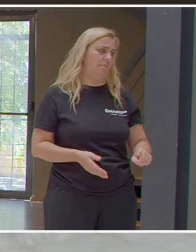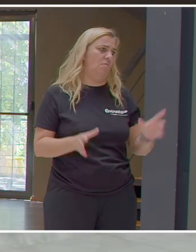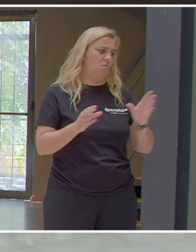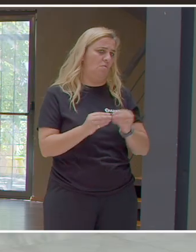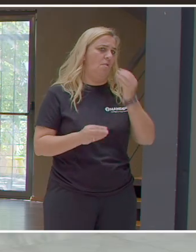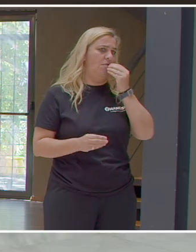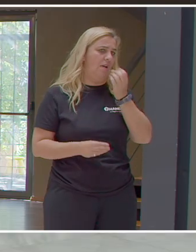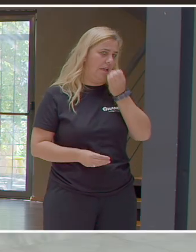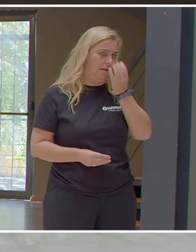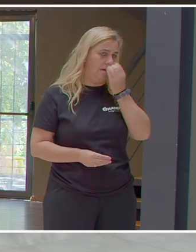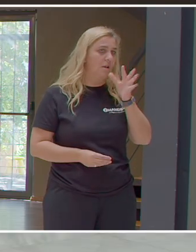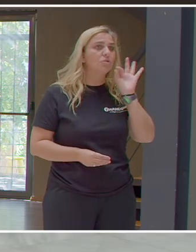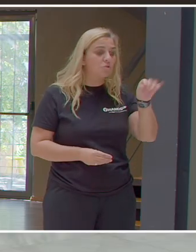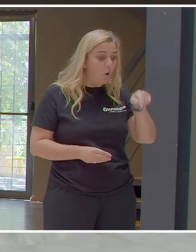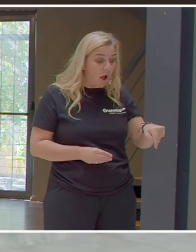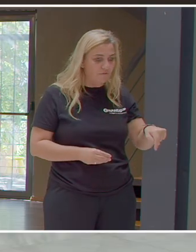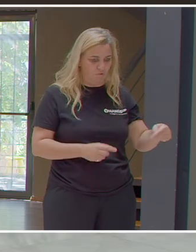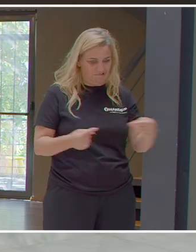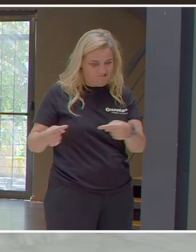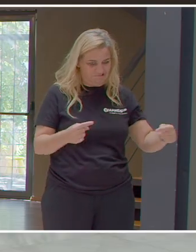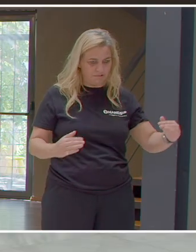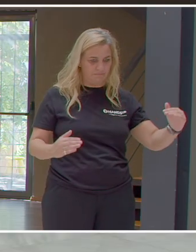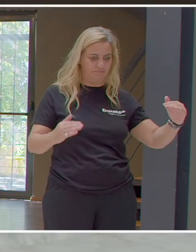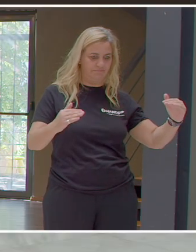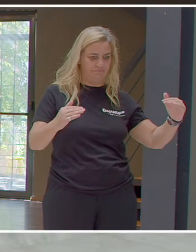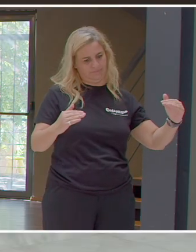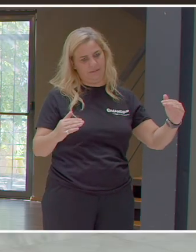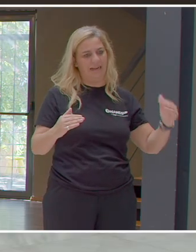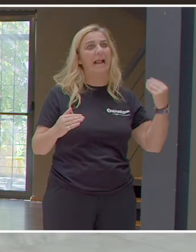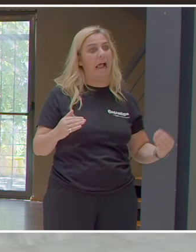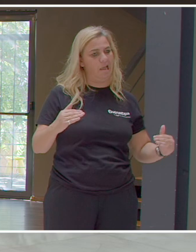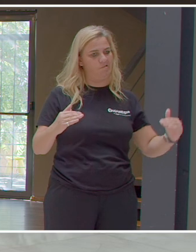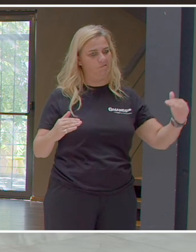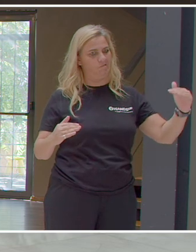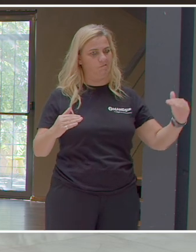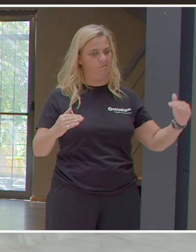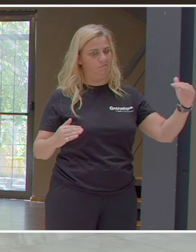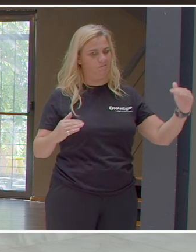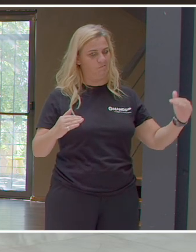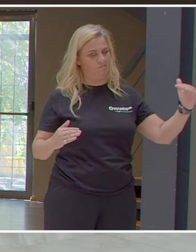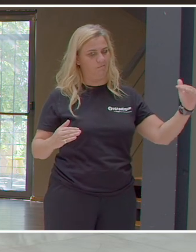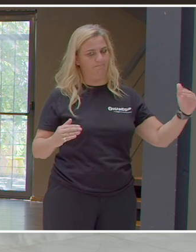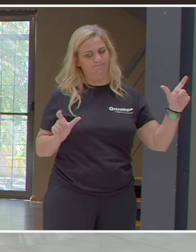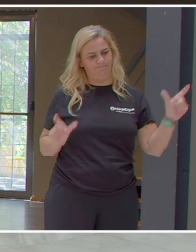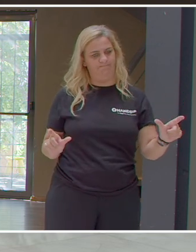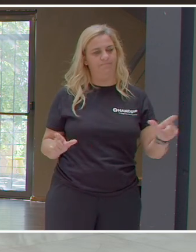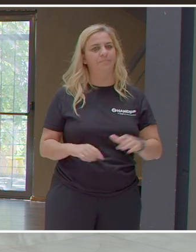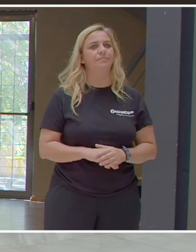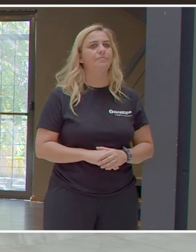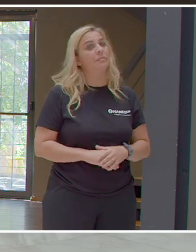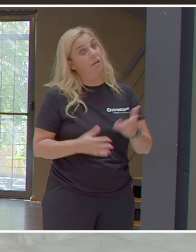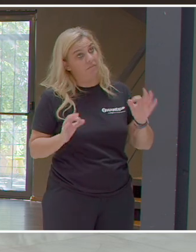food to make this balance on the good bacteria side. So it helps us to digest food, and also we've